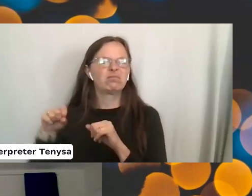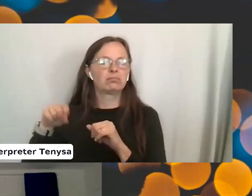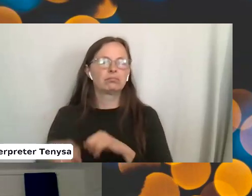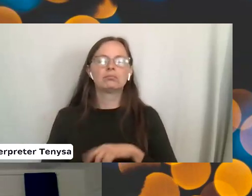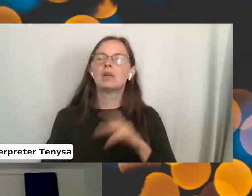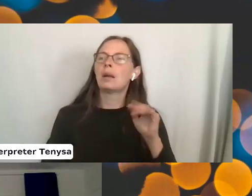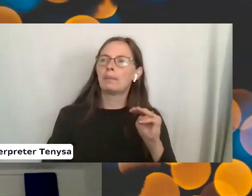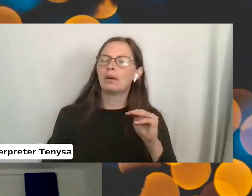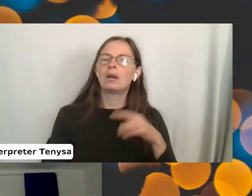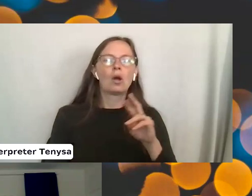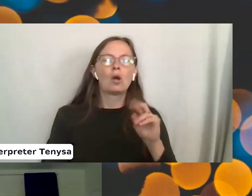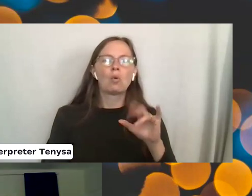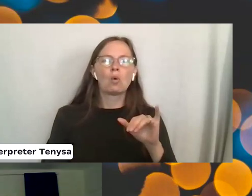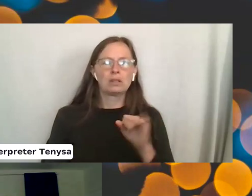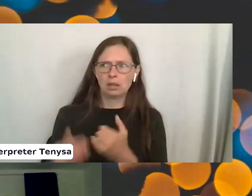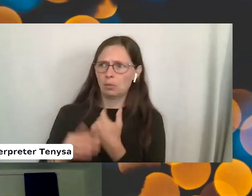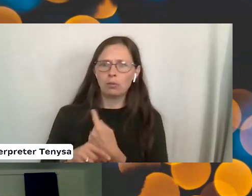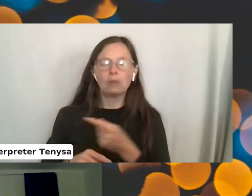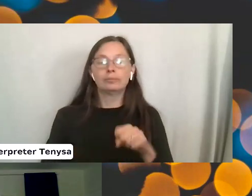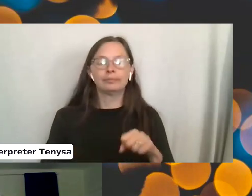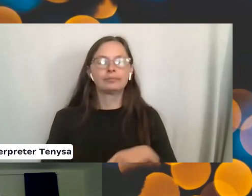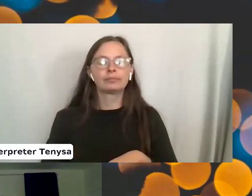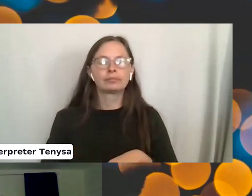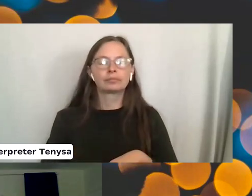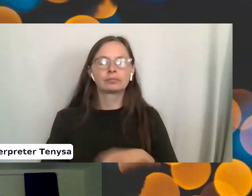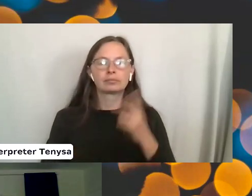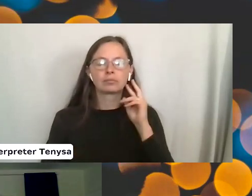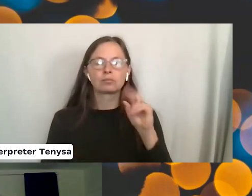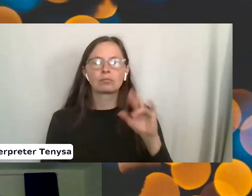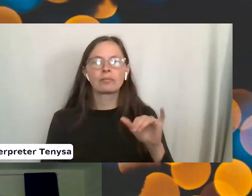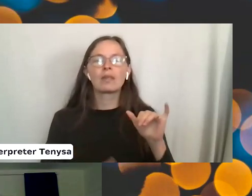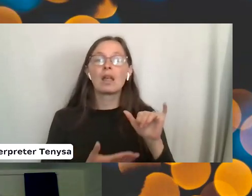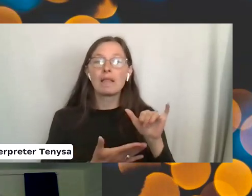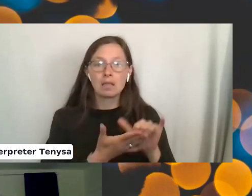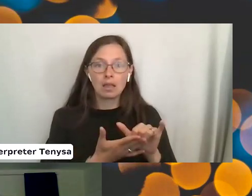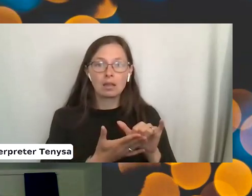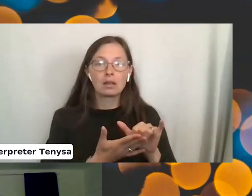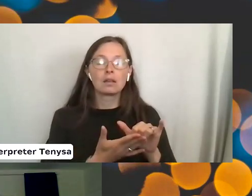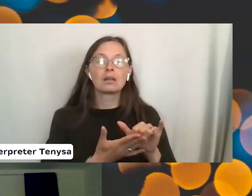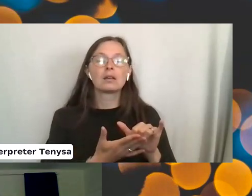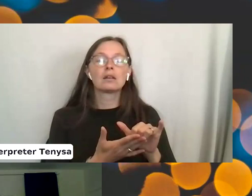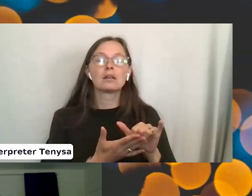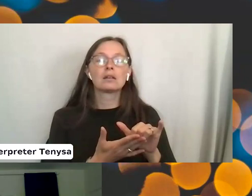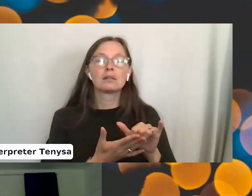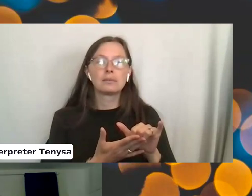This is Rory's coming in, right? Did I make that? Yes. This is I